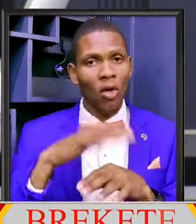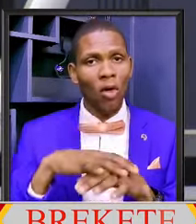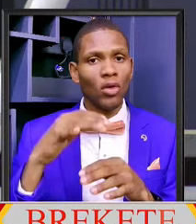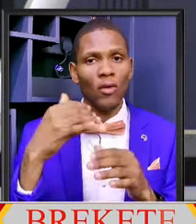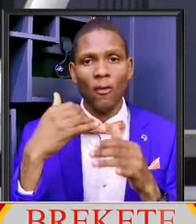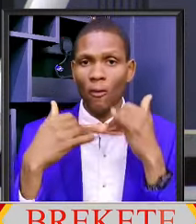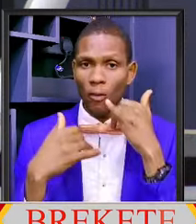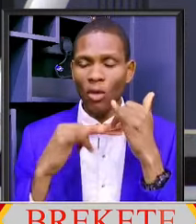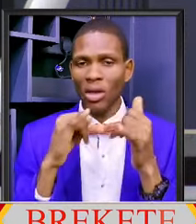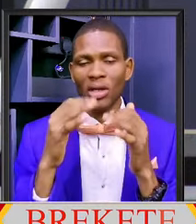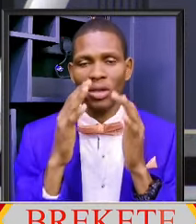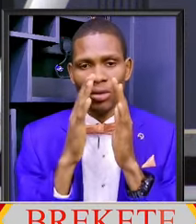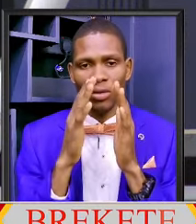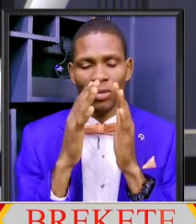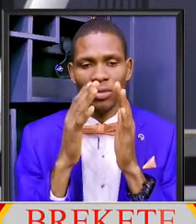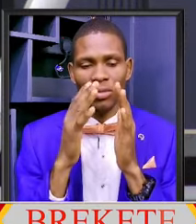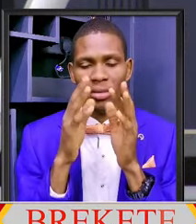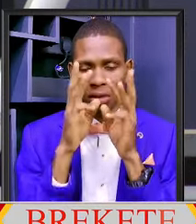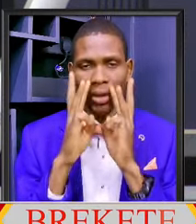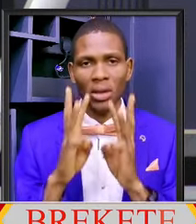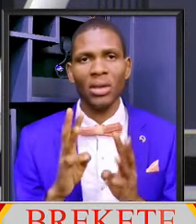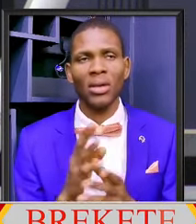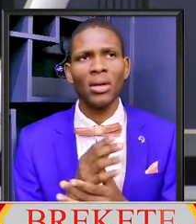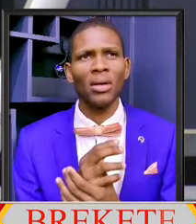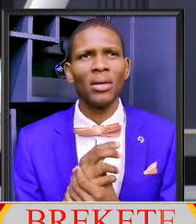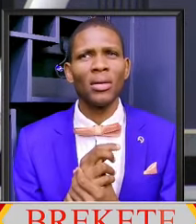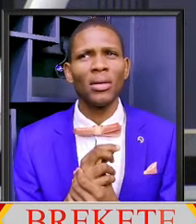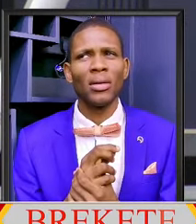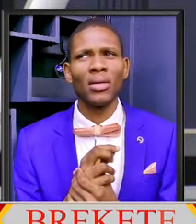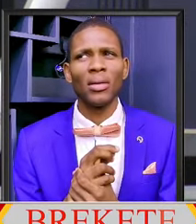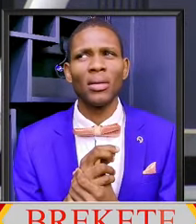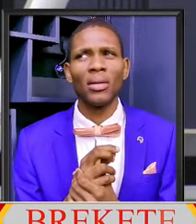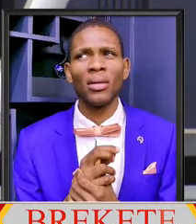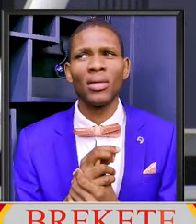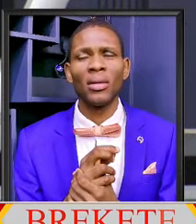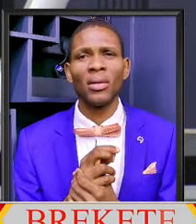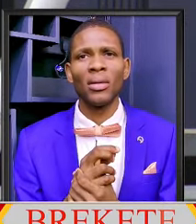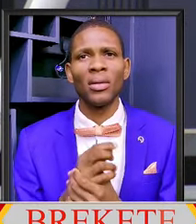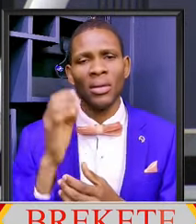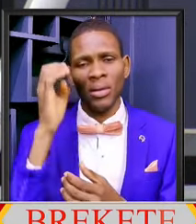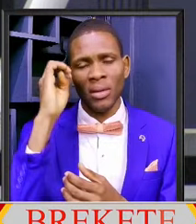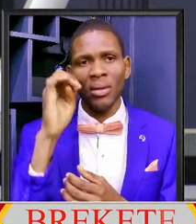Yes, sir. This girl said she doesn't like to continue her stay because she has moved to church.